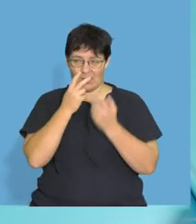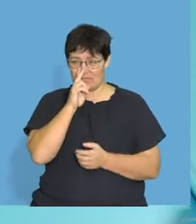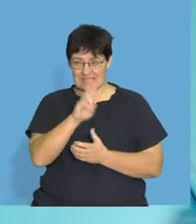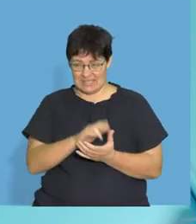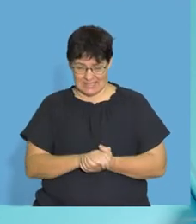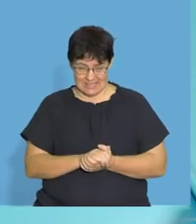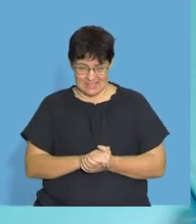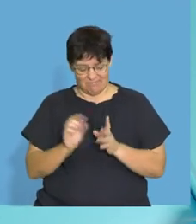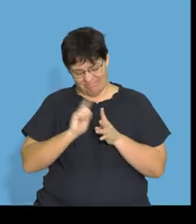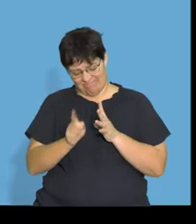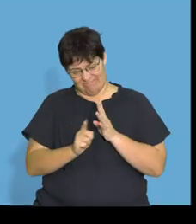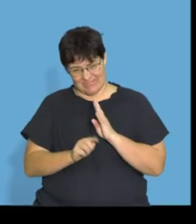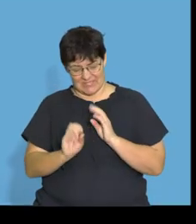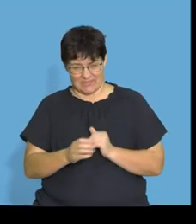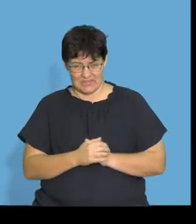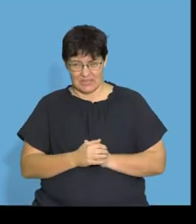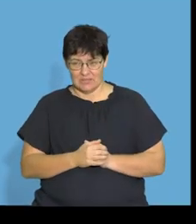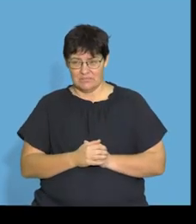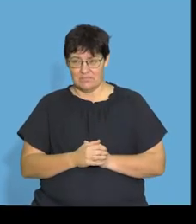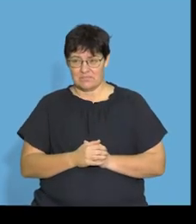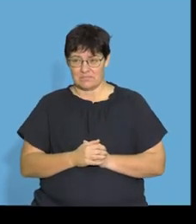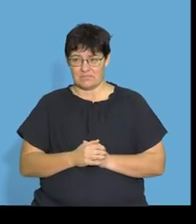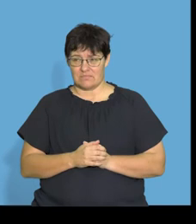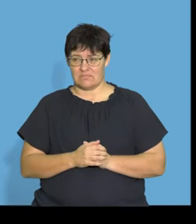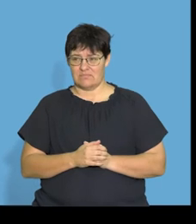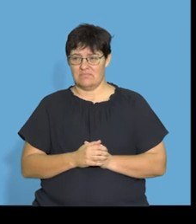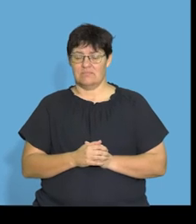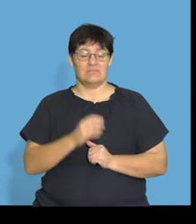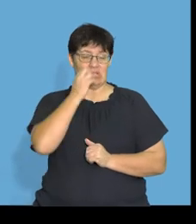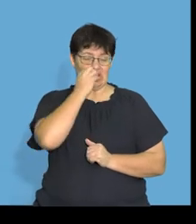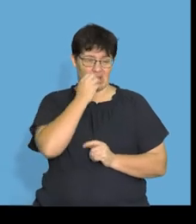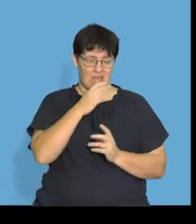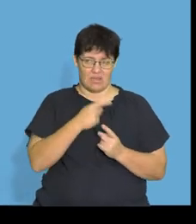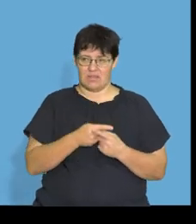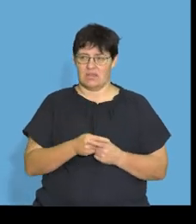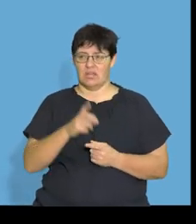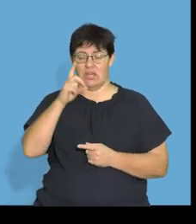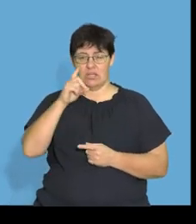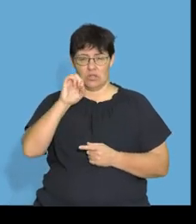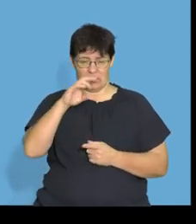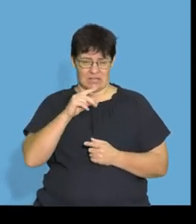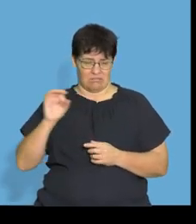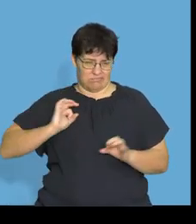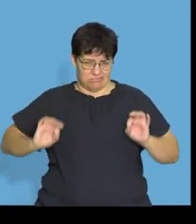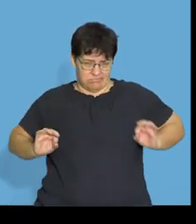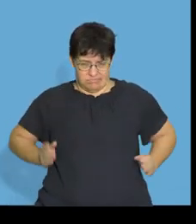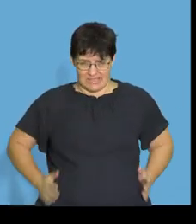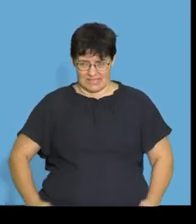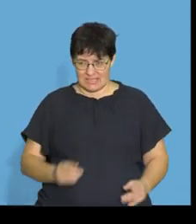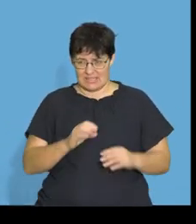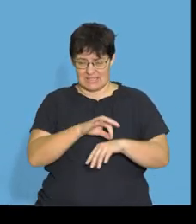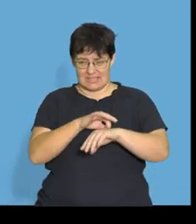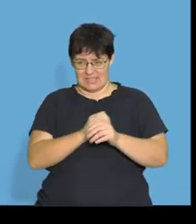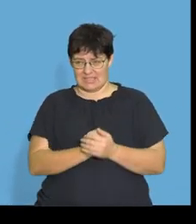a look at all of these things, okay? Ulcers in the mouth, dermatitis, marks on the skin. These are